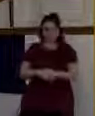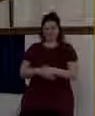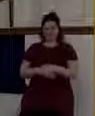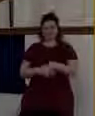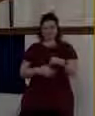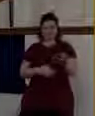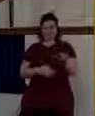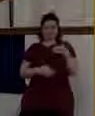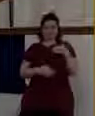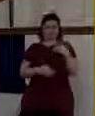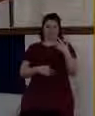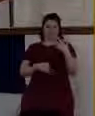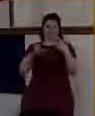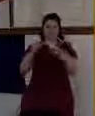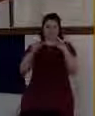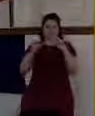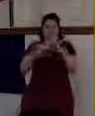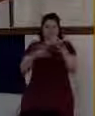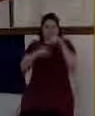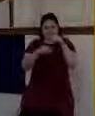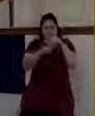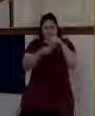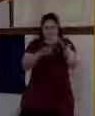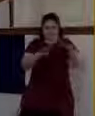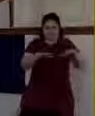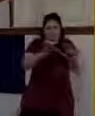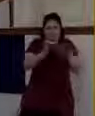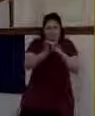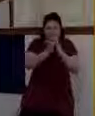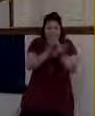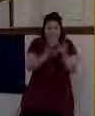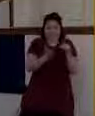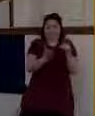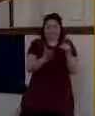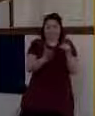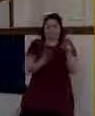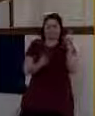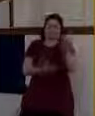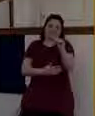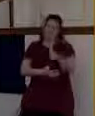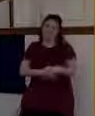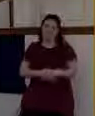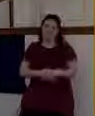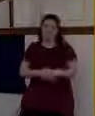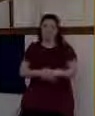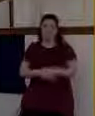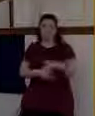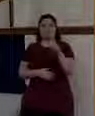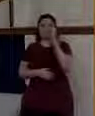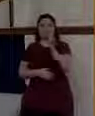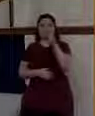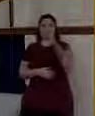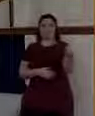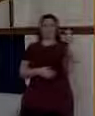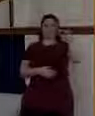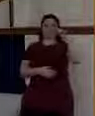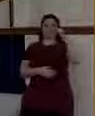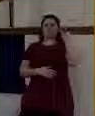you find in a children's Bible storybook. It's, again, probably not the kind of story that you ever have heard preached